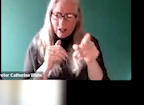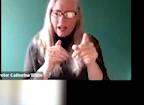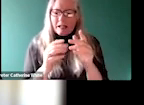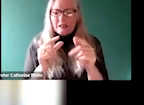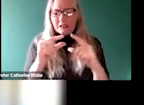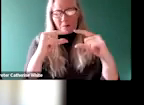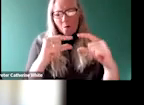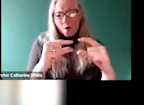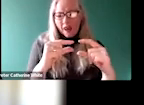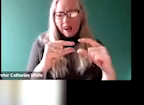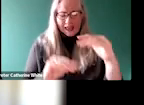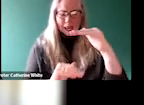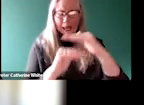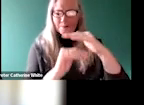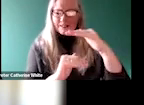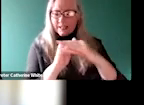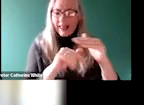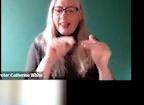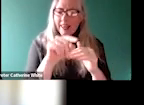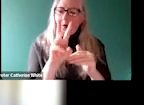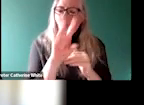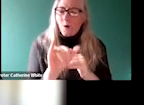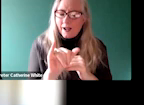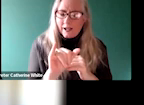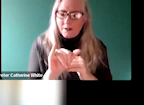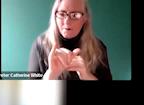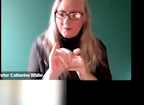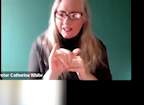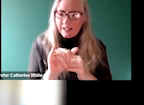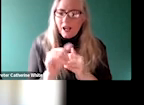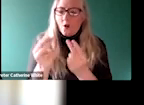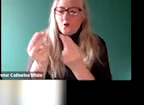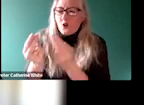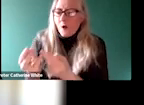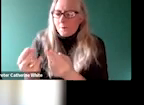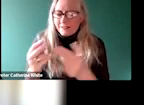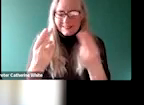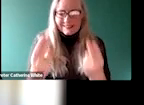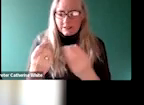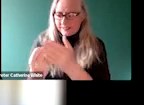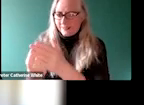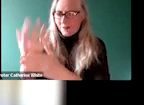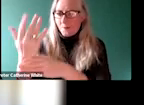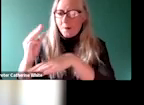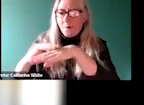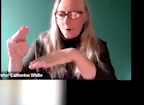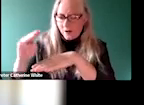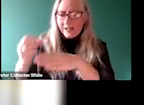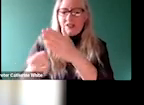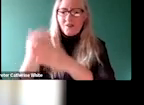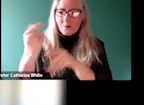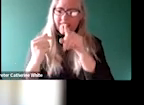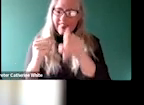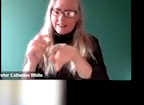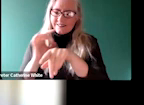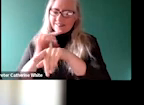small and quite limited, therefore opening up the requirement in many ways and an opportunity to develop this standard. So